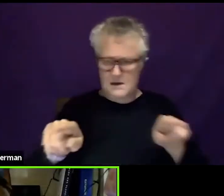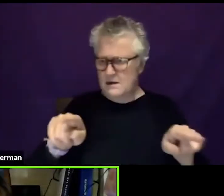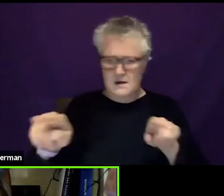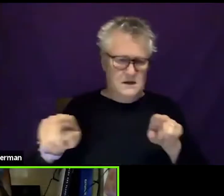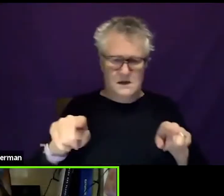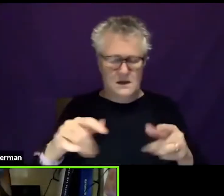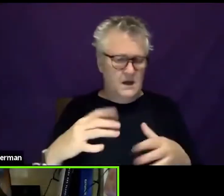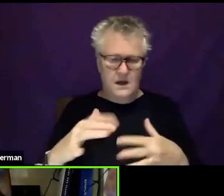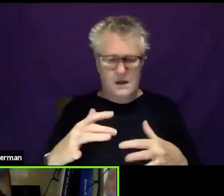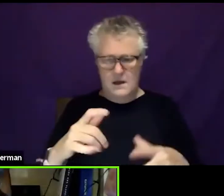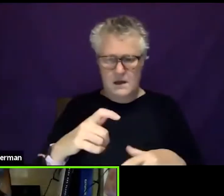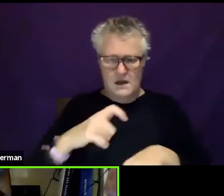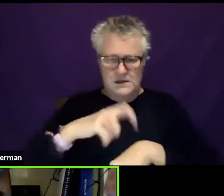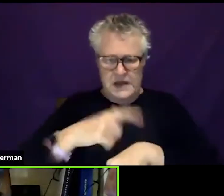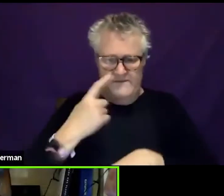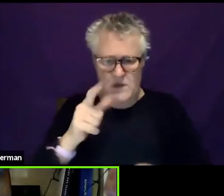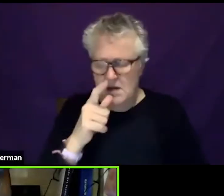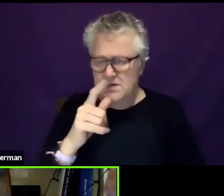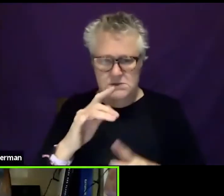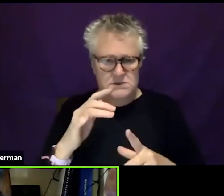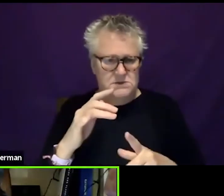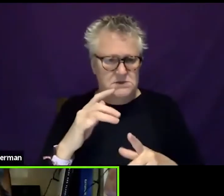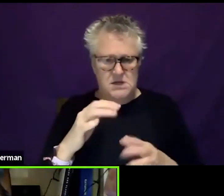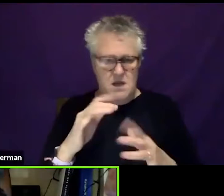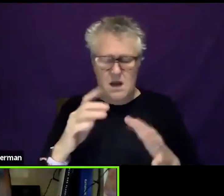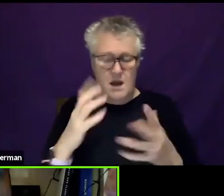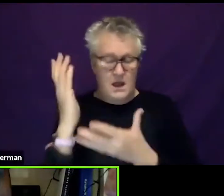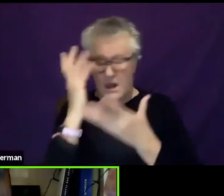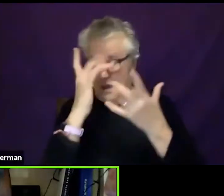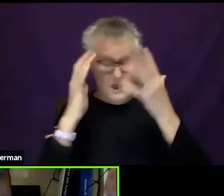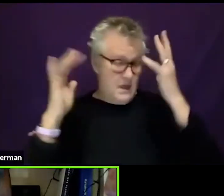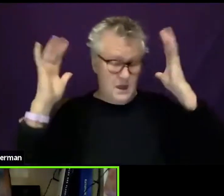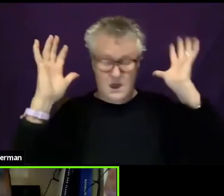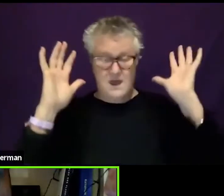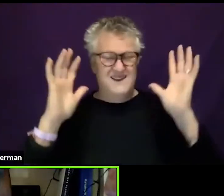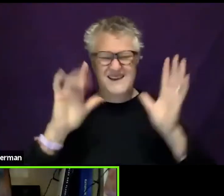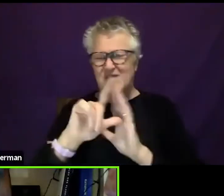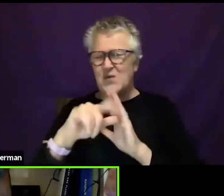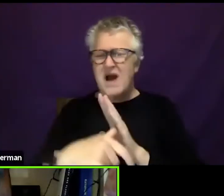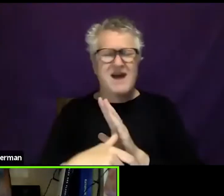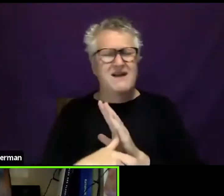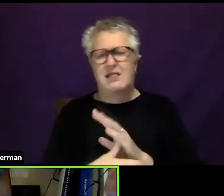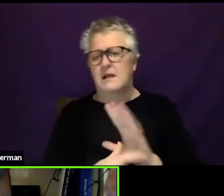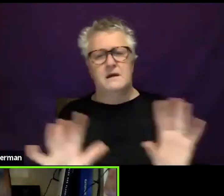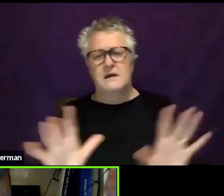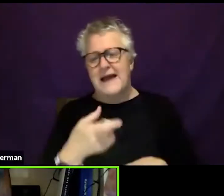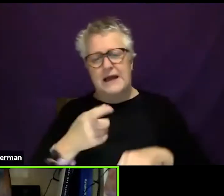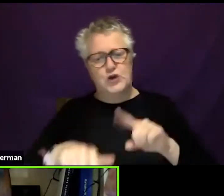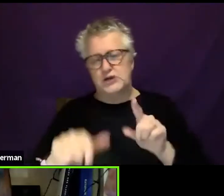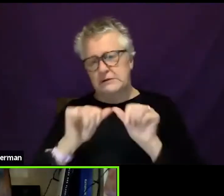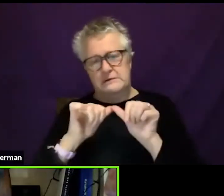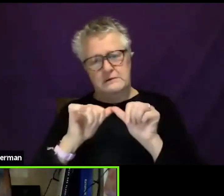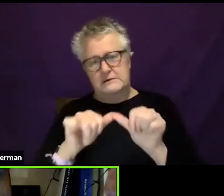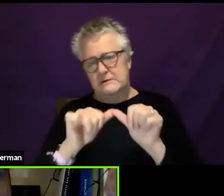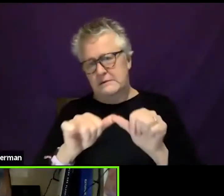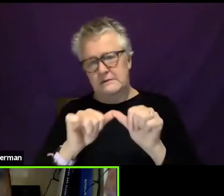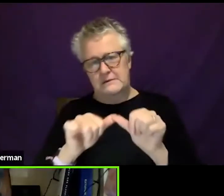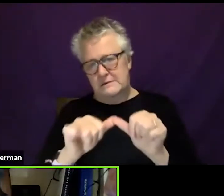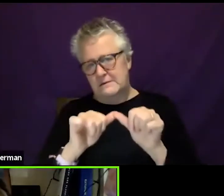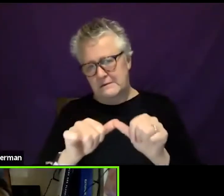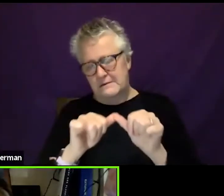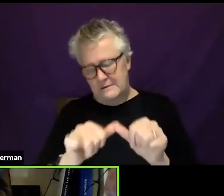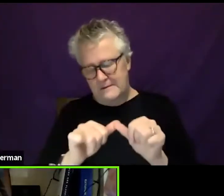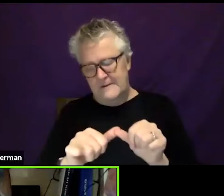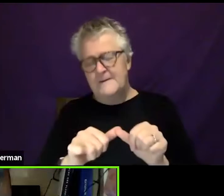And I decided to leave my paid work, because I am in a very privileged position that I can do that, and I have a partner who can